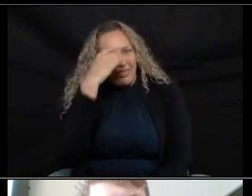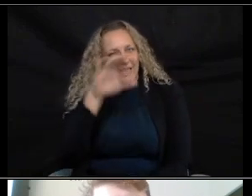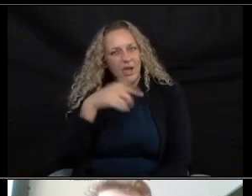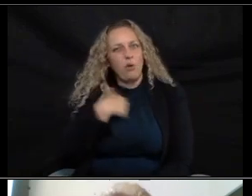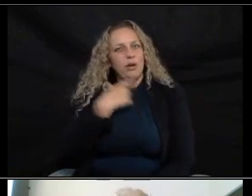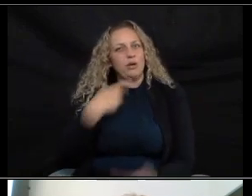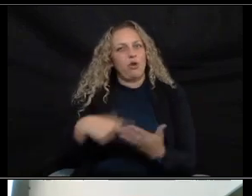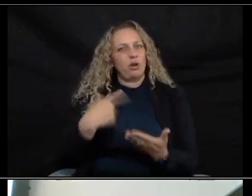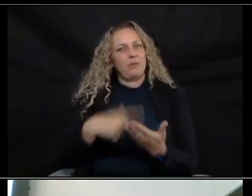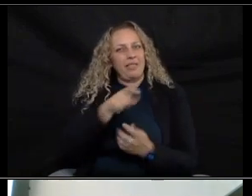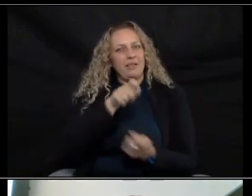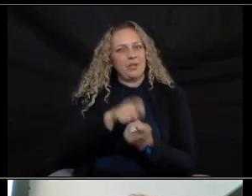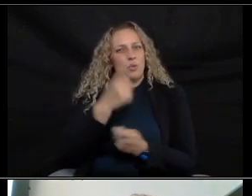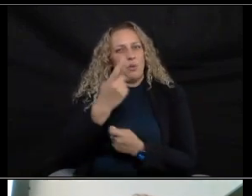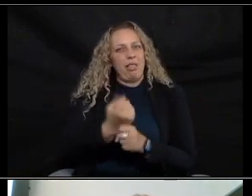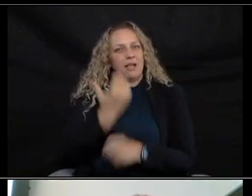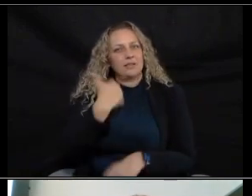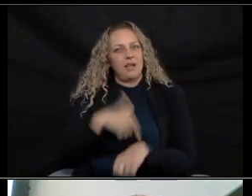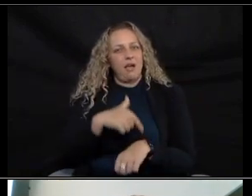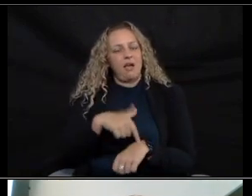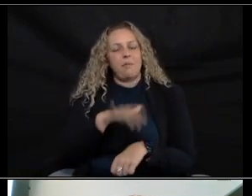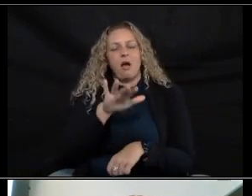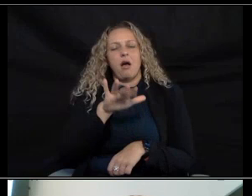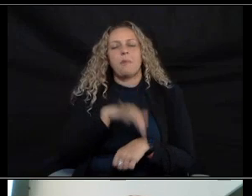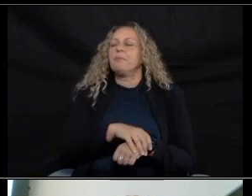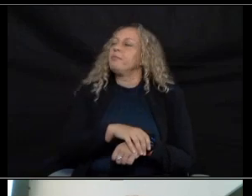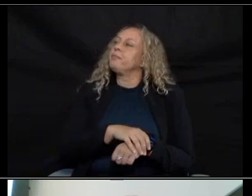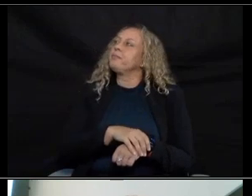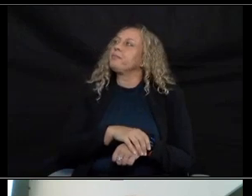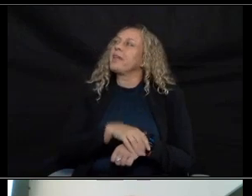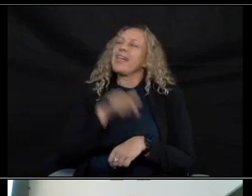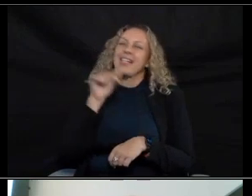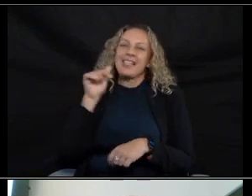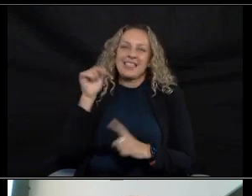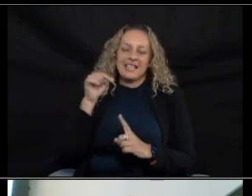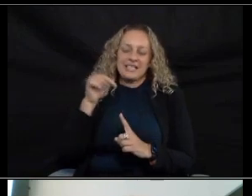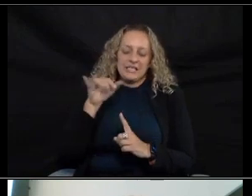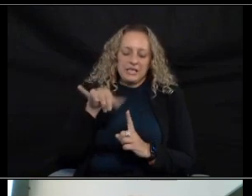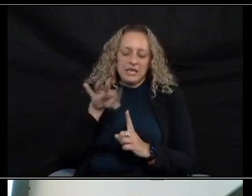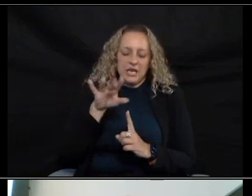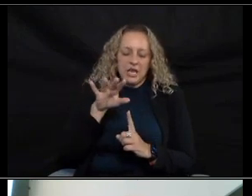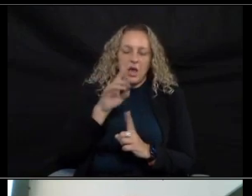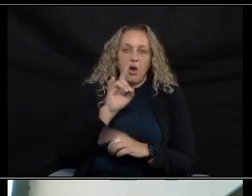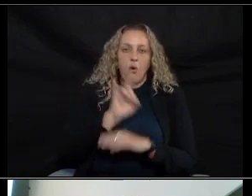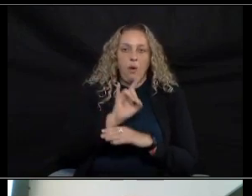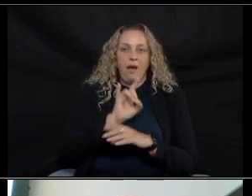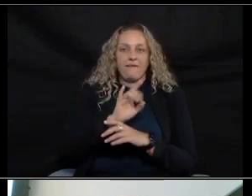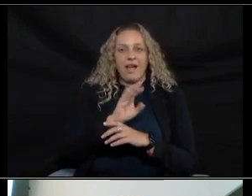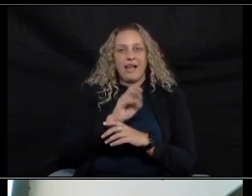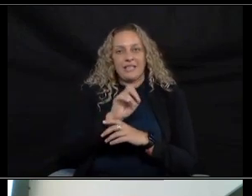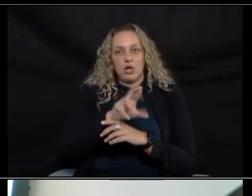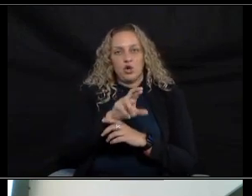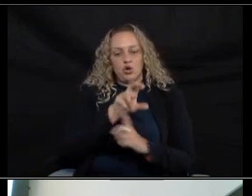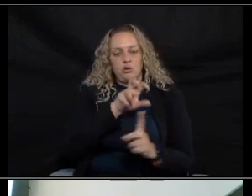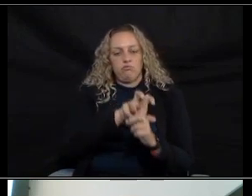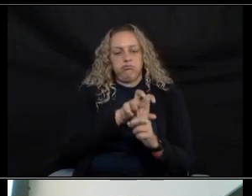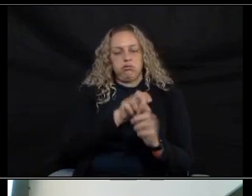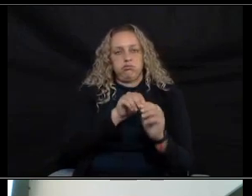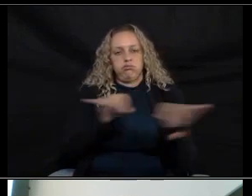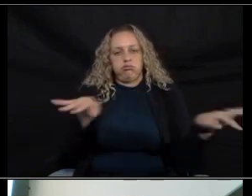talked about this particular one last time. This is the Wi-Fi extender that